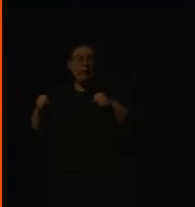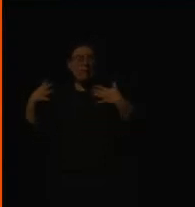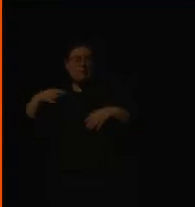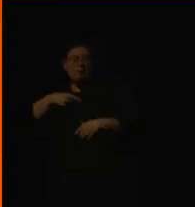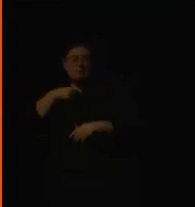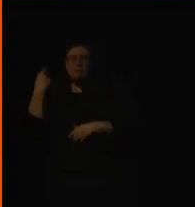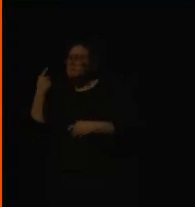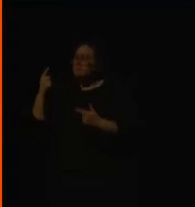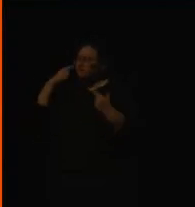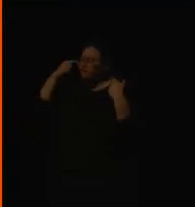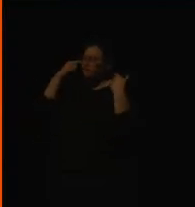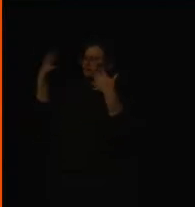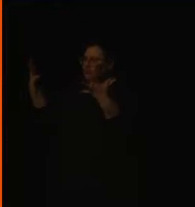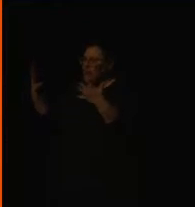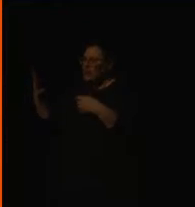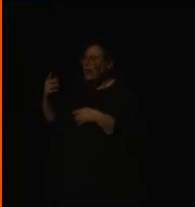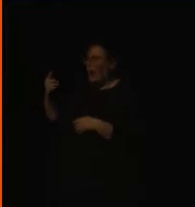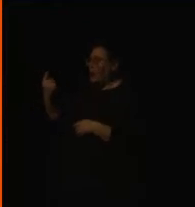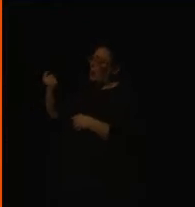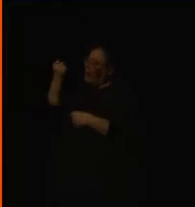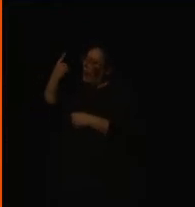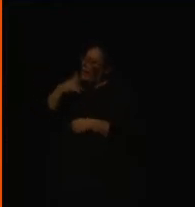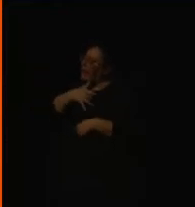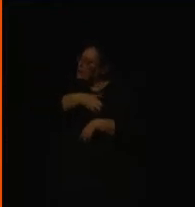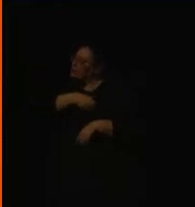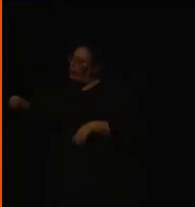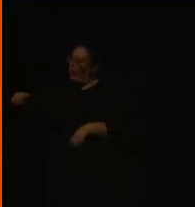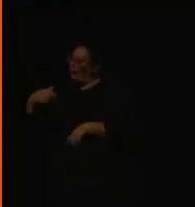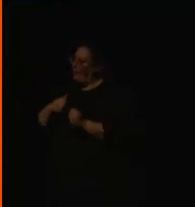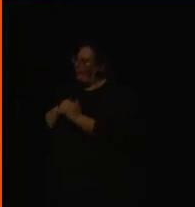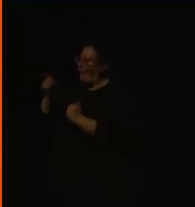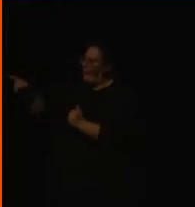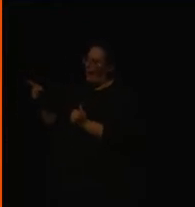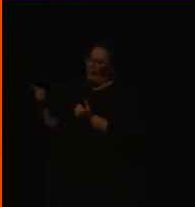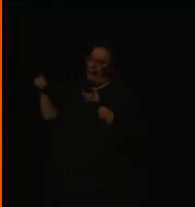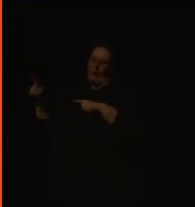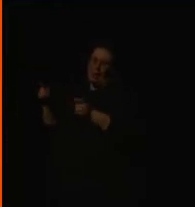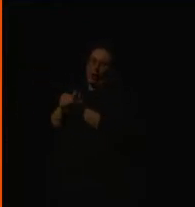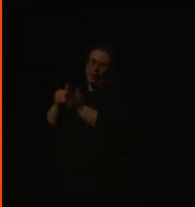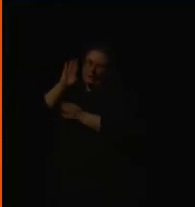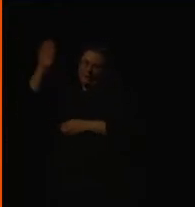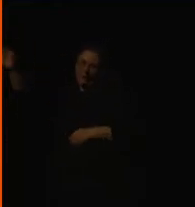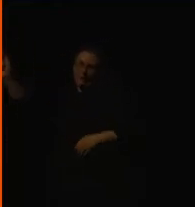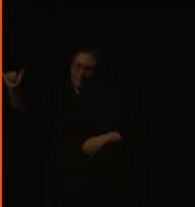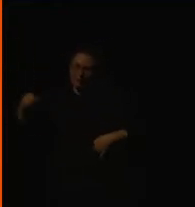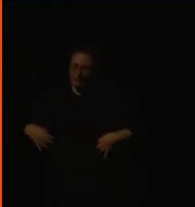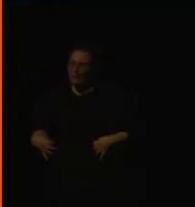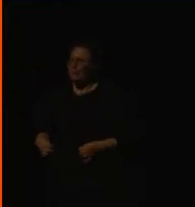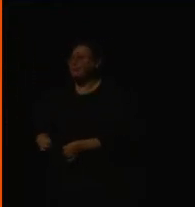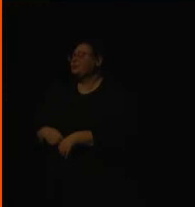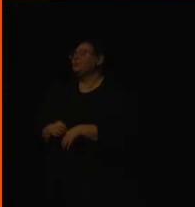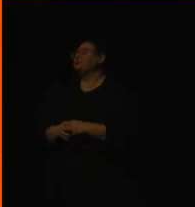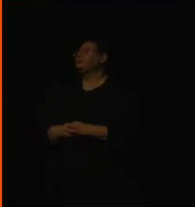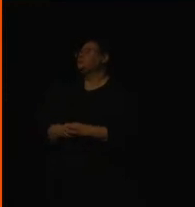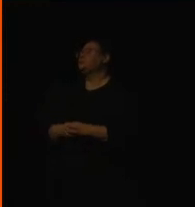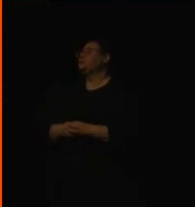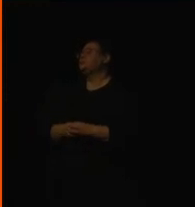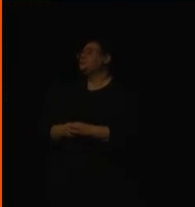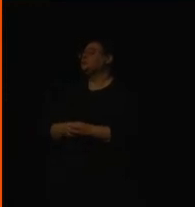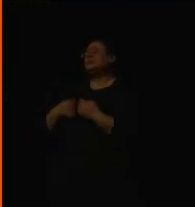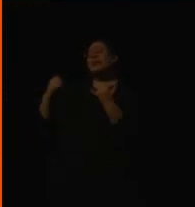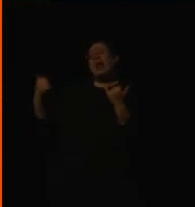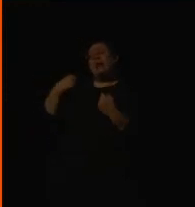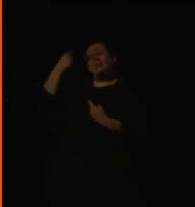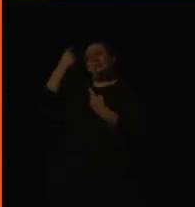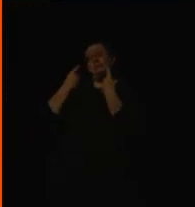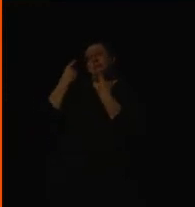alone, though he dragged me along with him like he would so many times in the future. And so I wonder now,